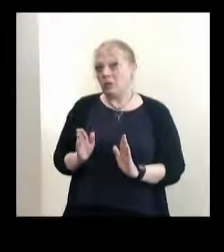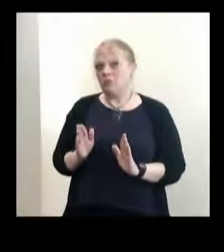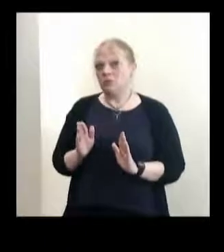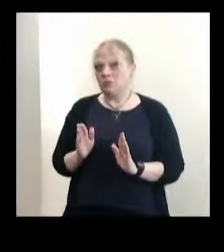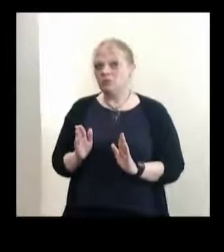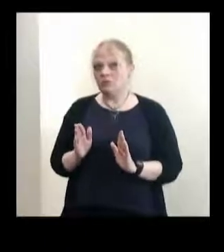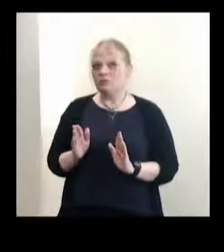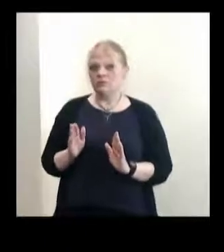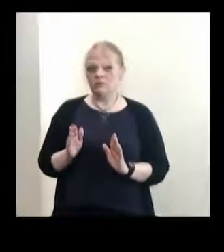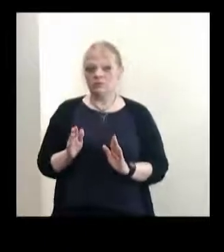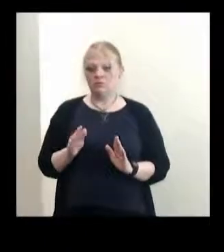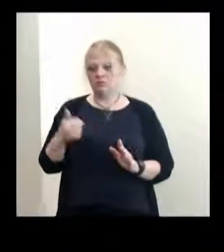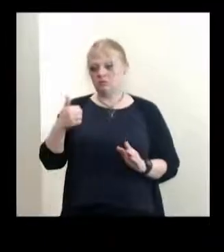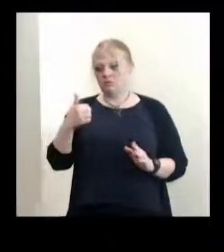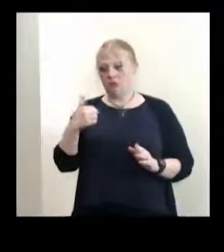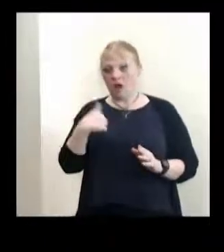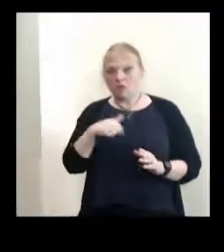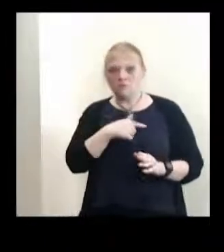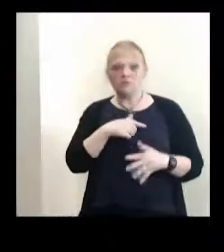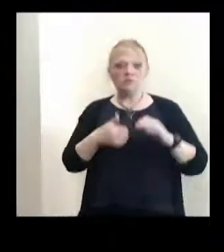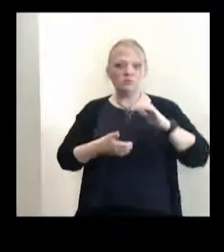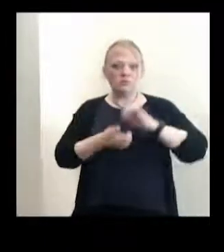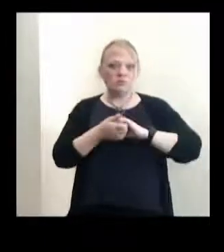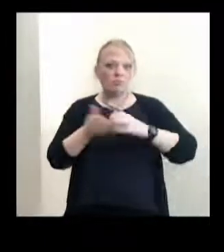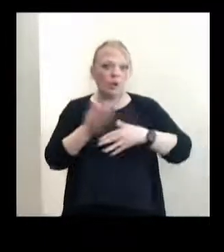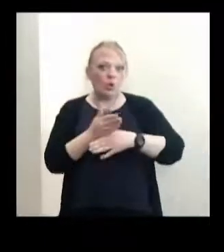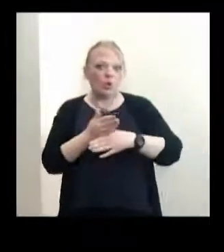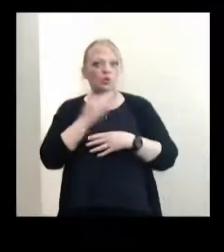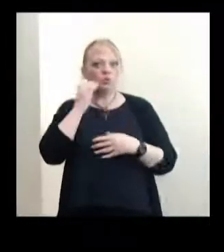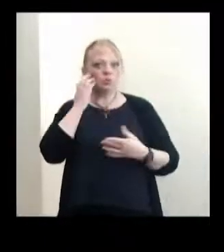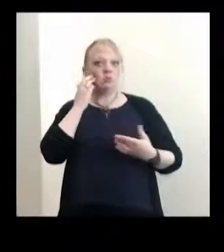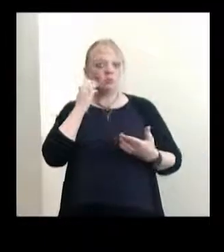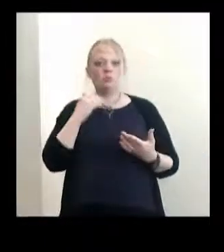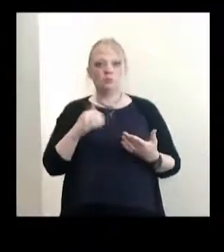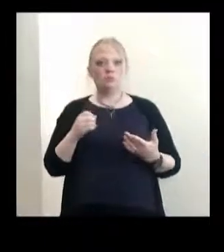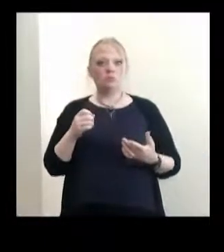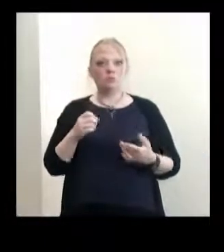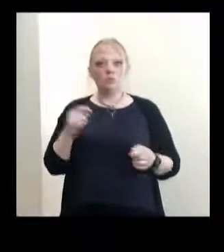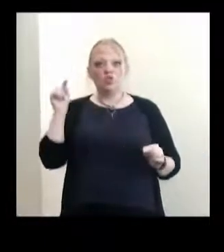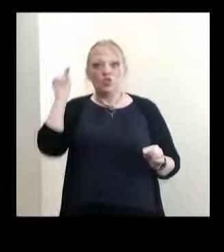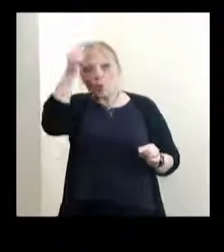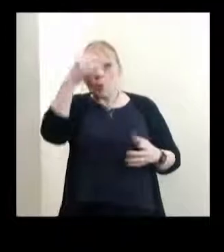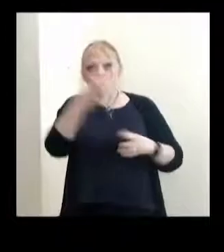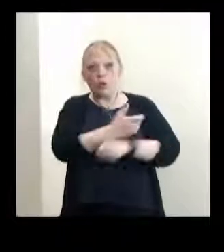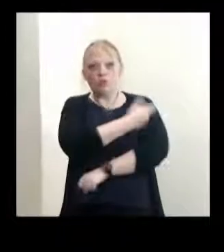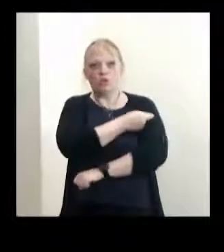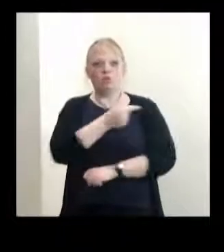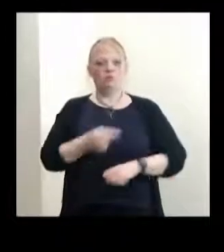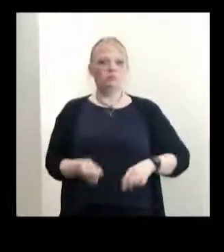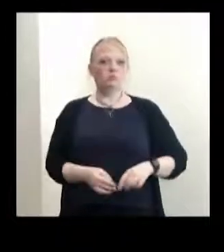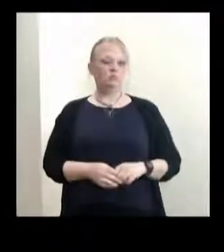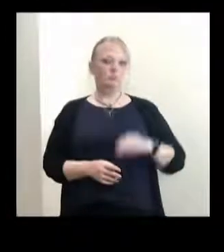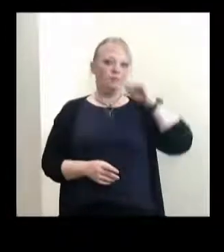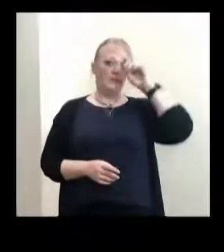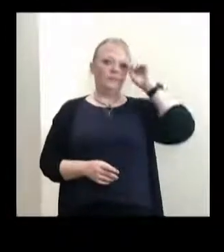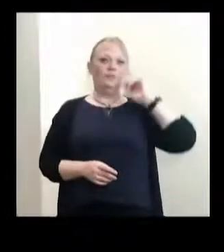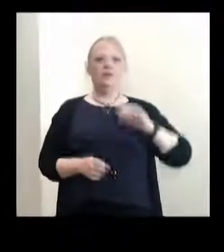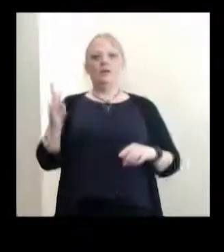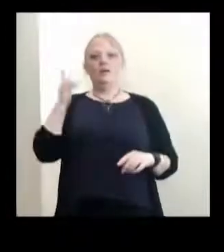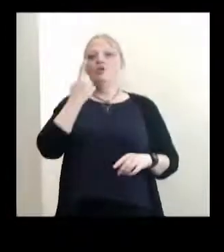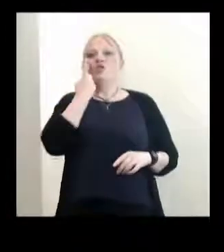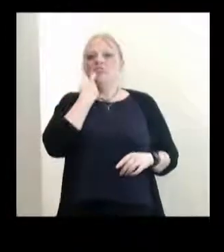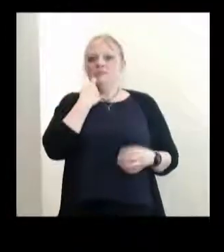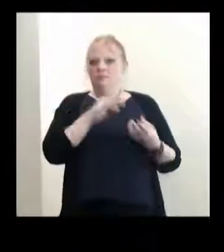now between ourselves and our partners that go out as part of our task force. Get out there, you get vaccinated. And here's the latest